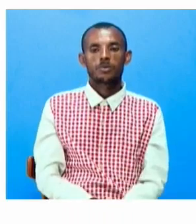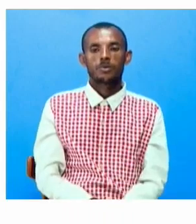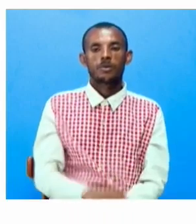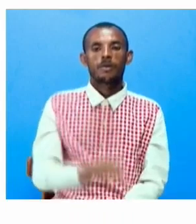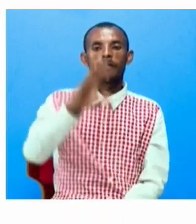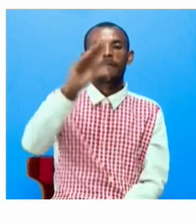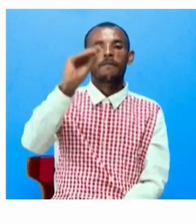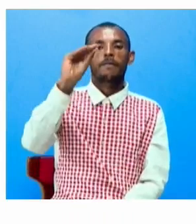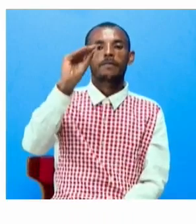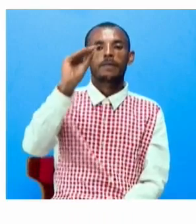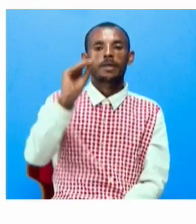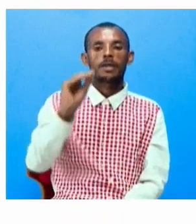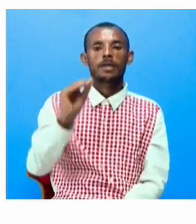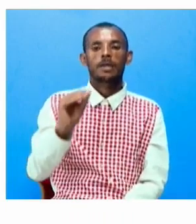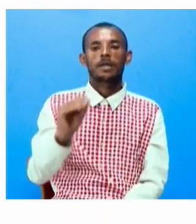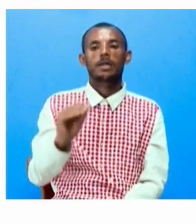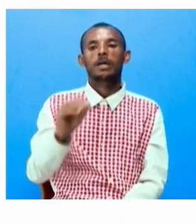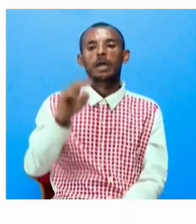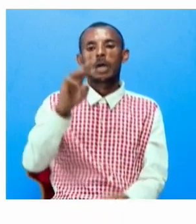50 millimeter?